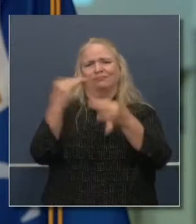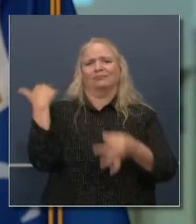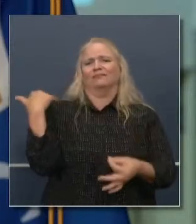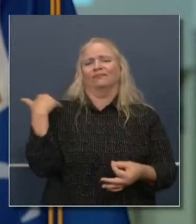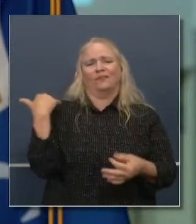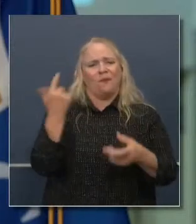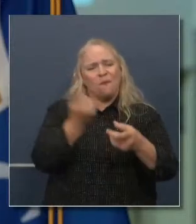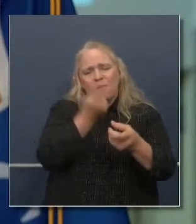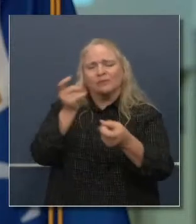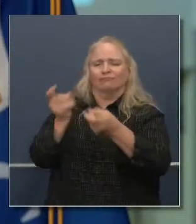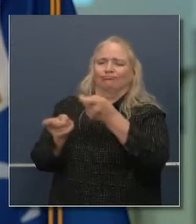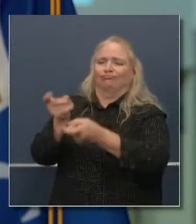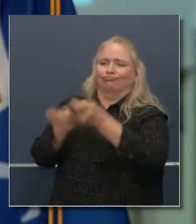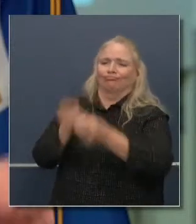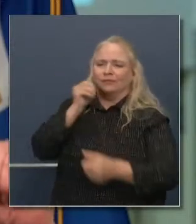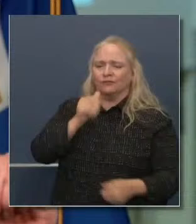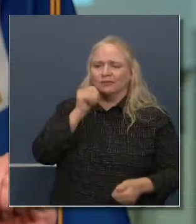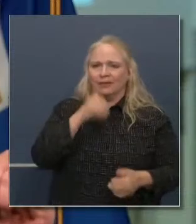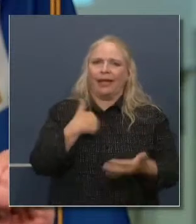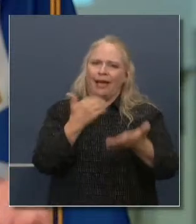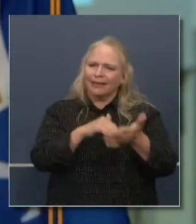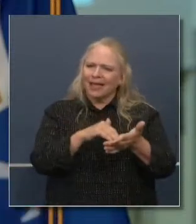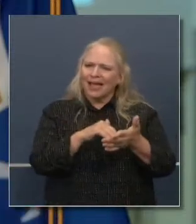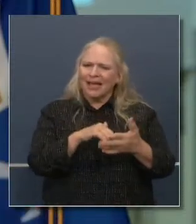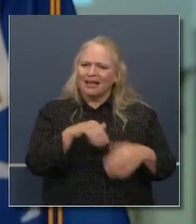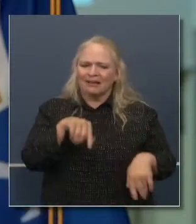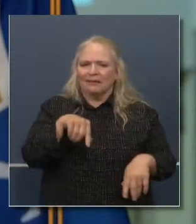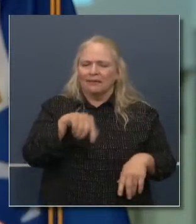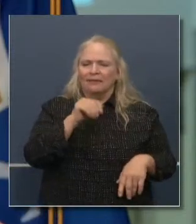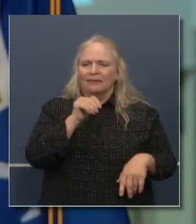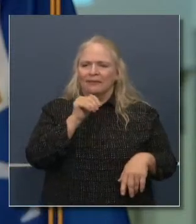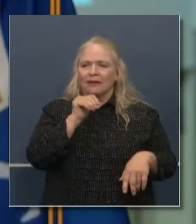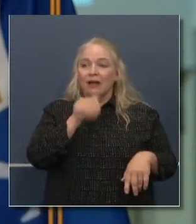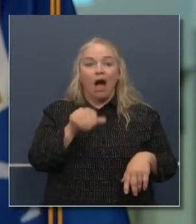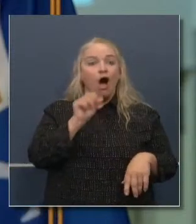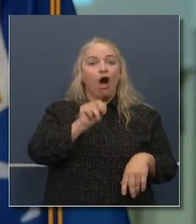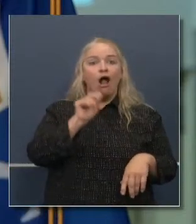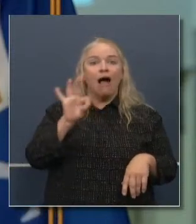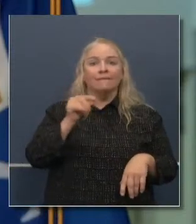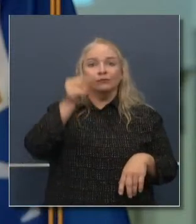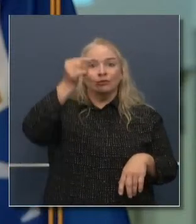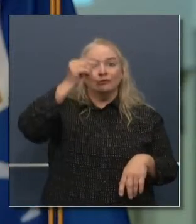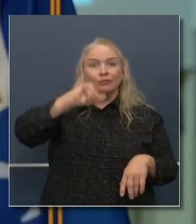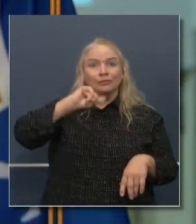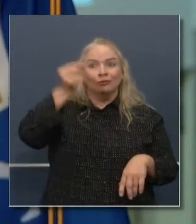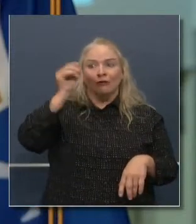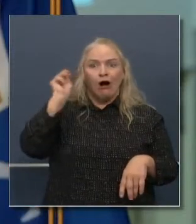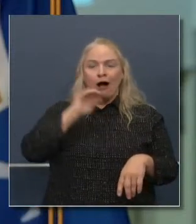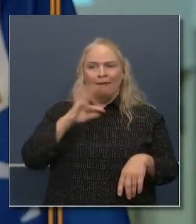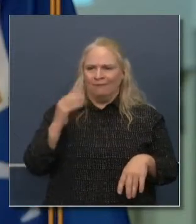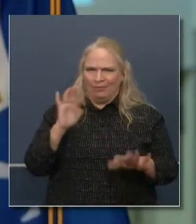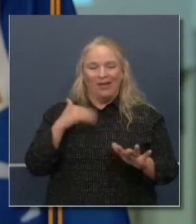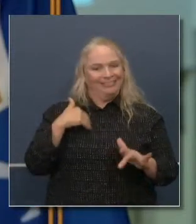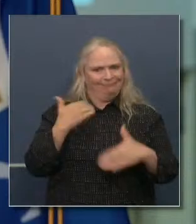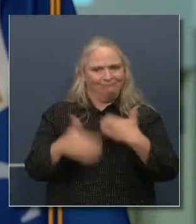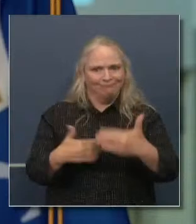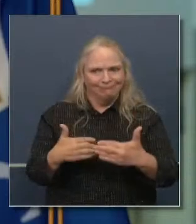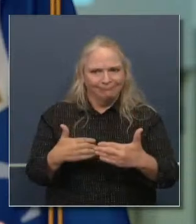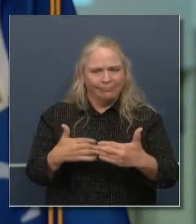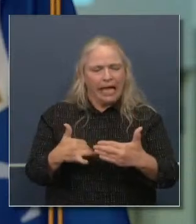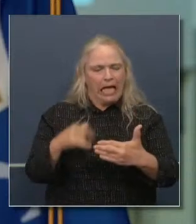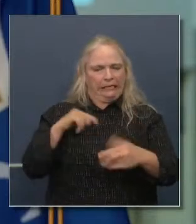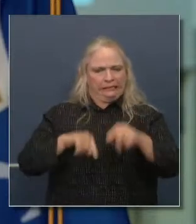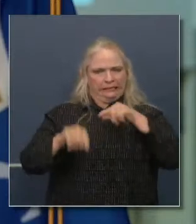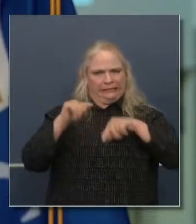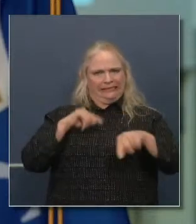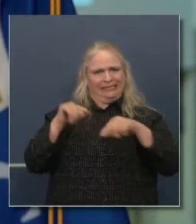it by saying it is not an on and off switch, it's a dimmer switch. And any of you have used a dimmer switch. The dimmer switch goes